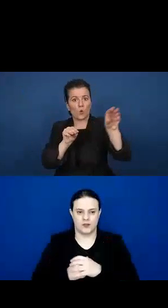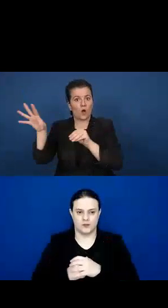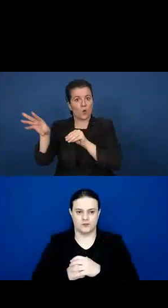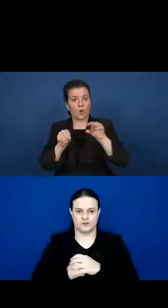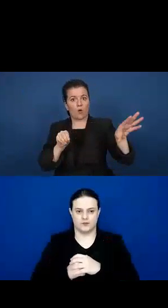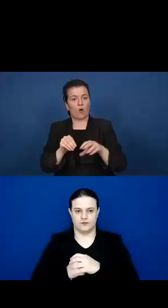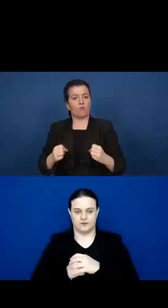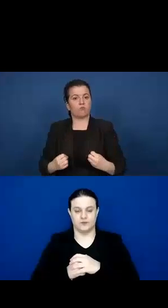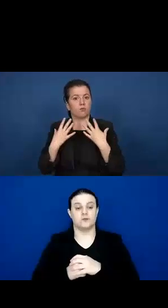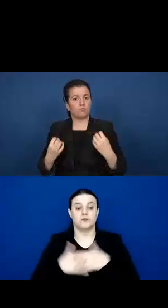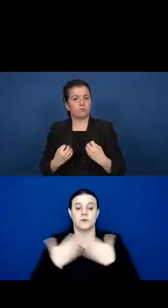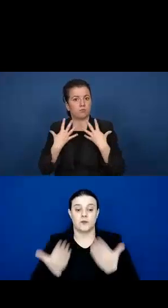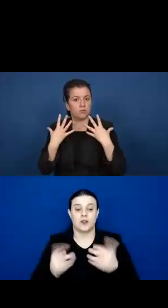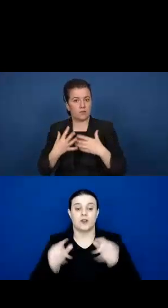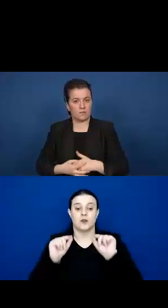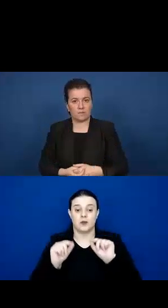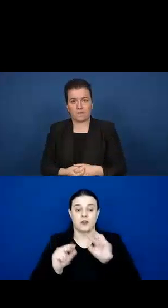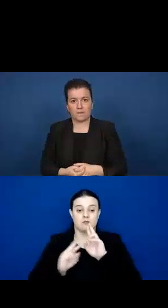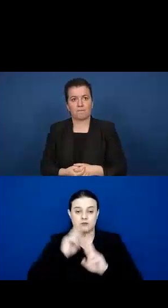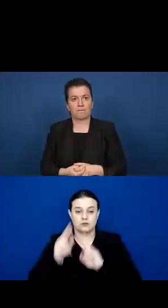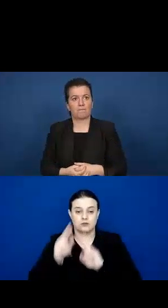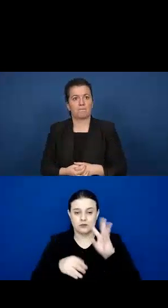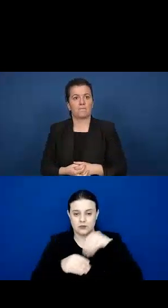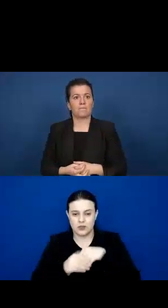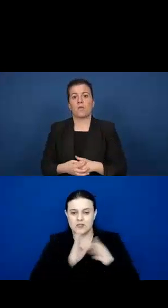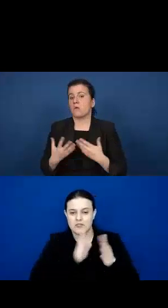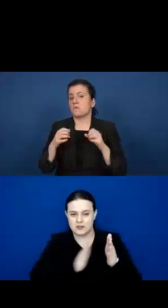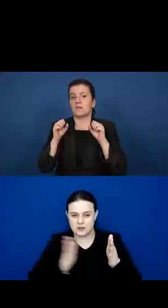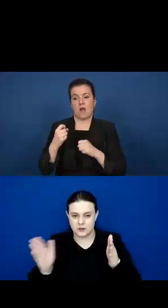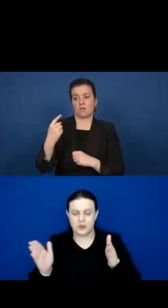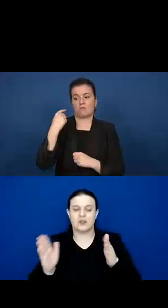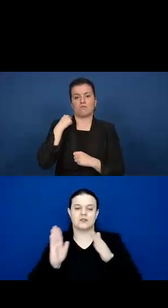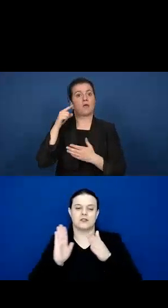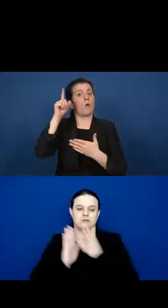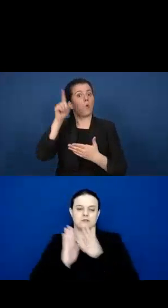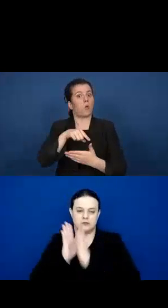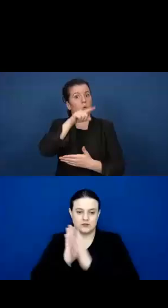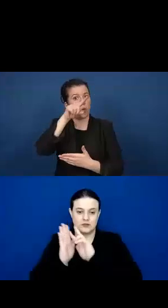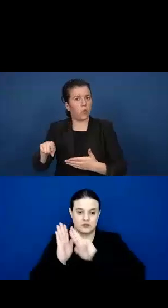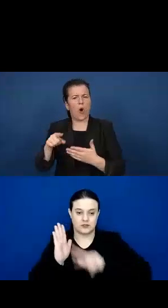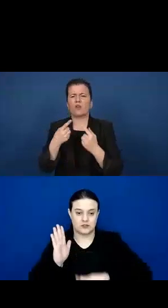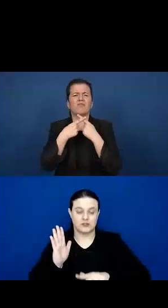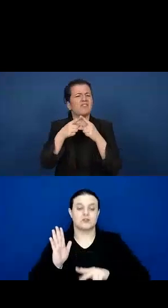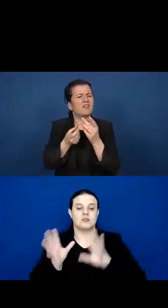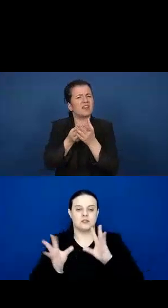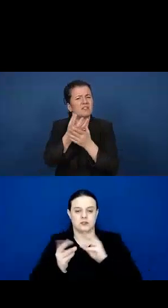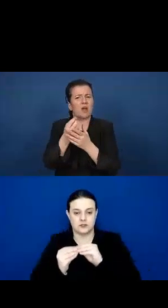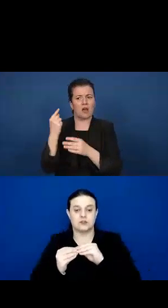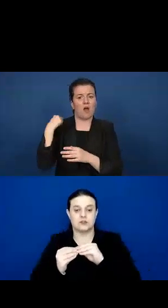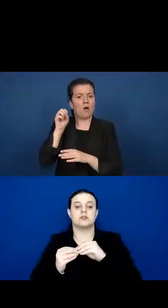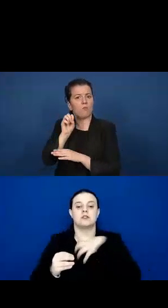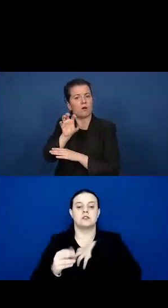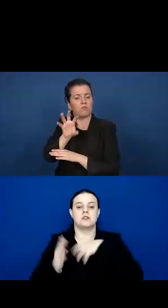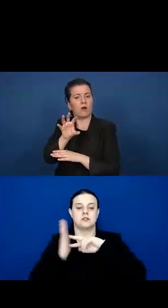Such an answer is encoded into a sequence of haptograms with syntactic and semantic rules to form a